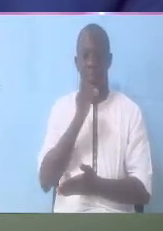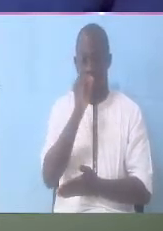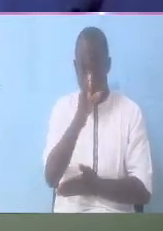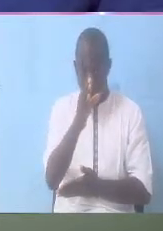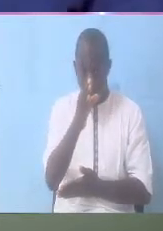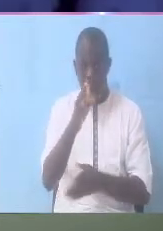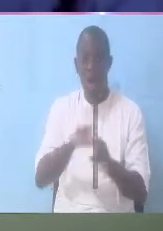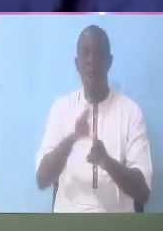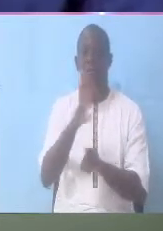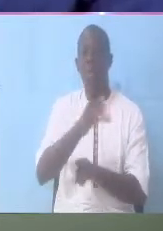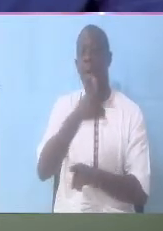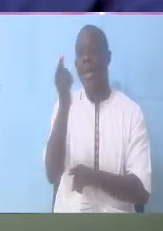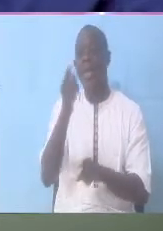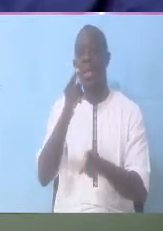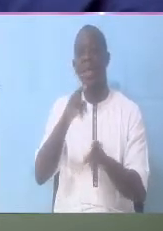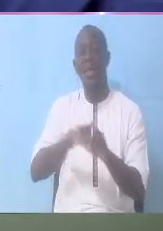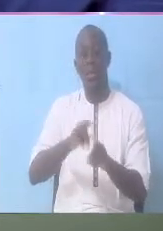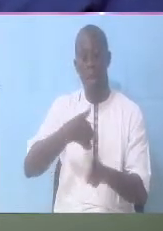happened. Good.